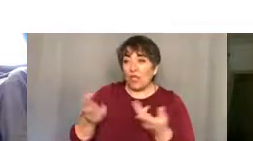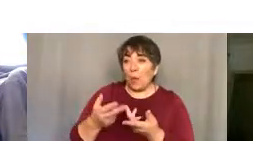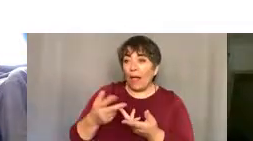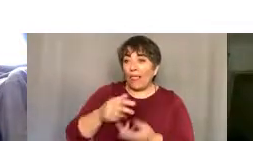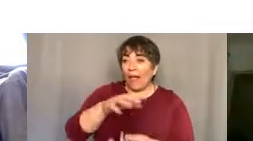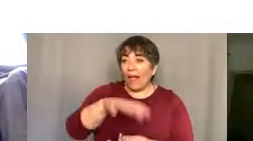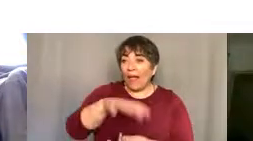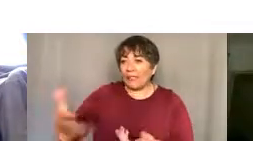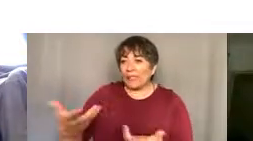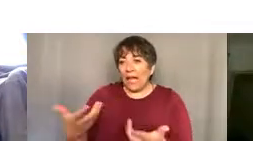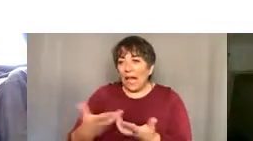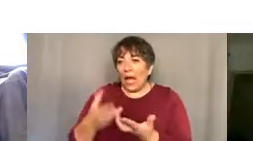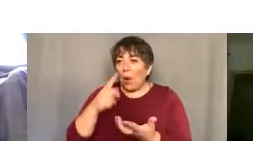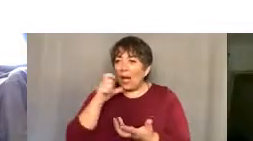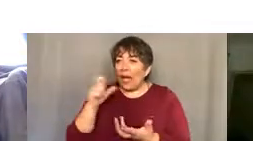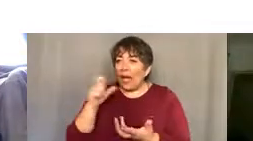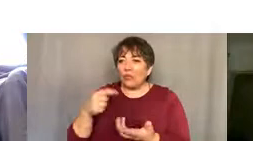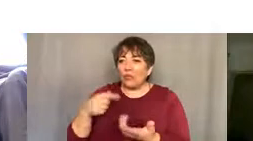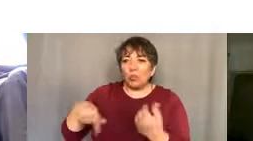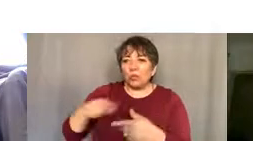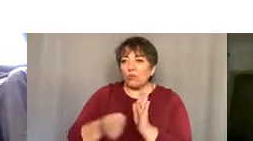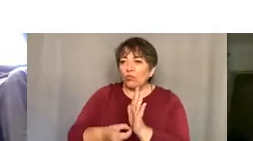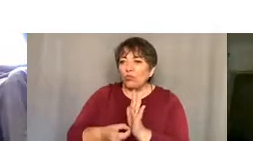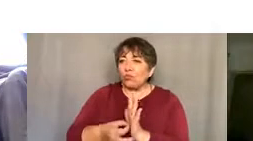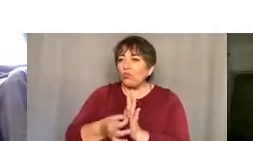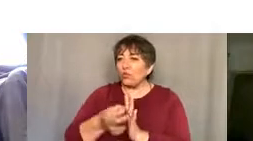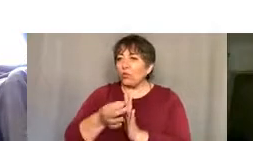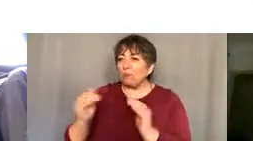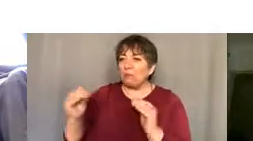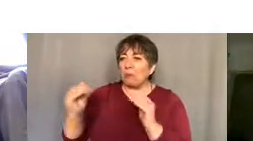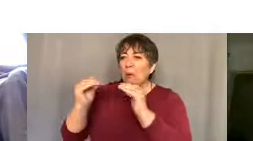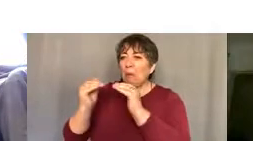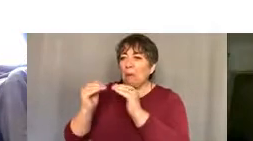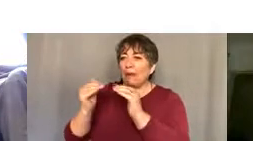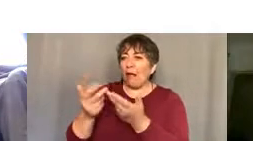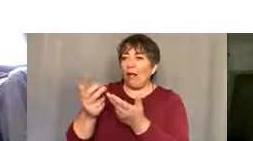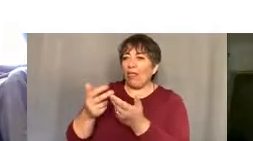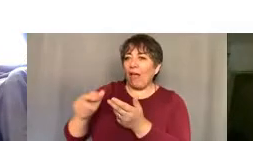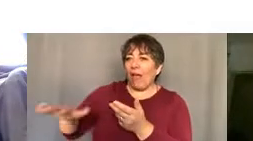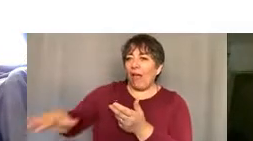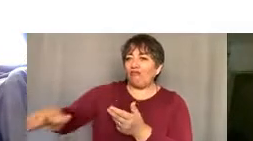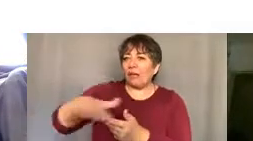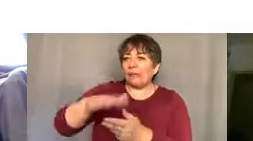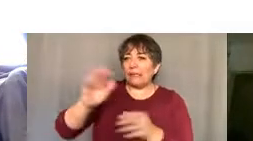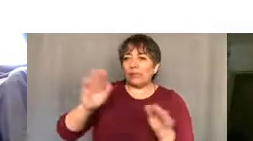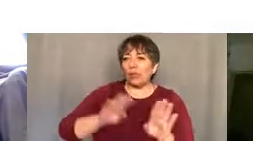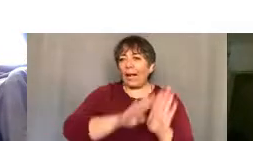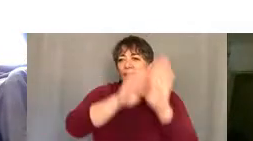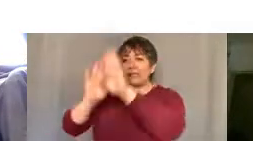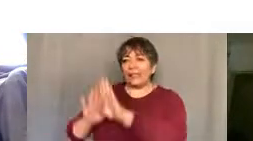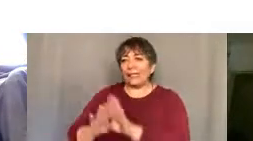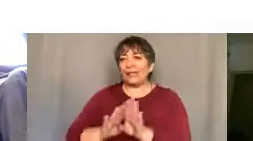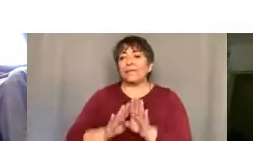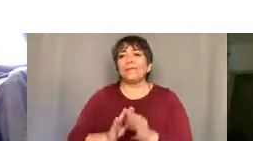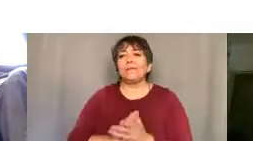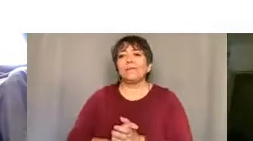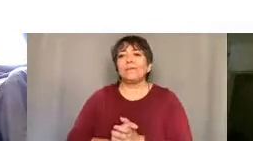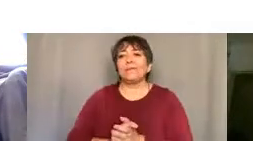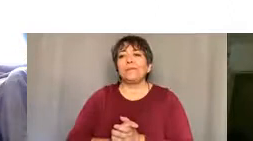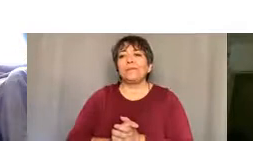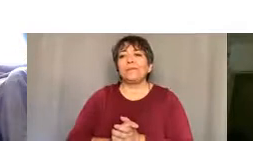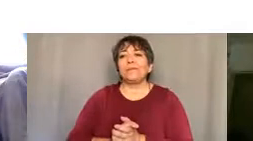outcomes. So within prescribing and other metrics that come through nationally. And then there's